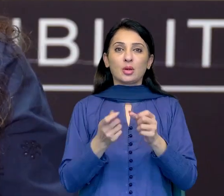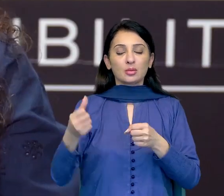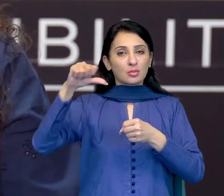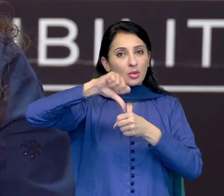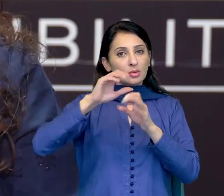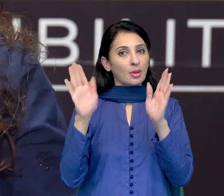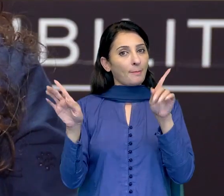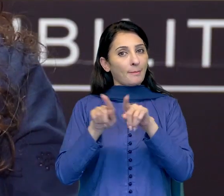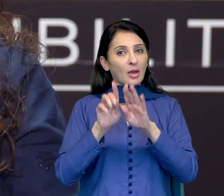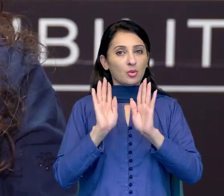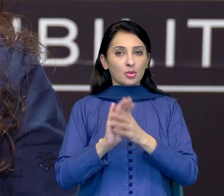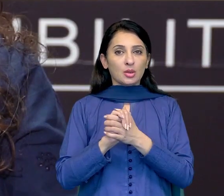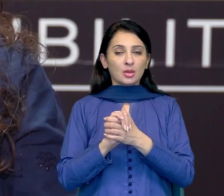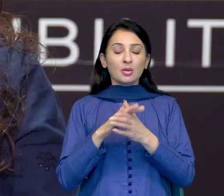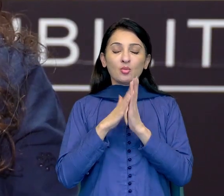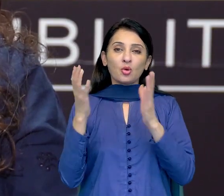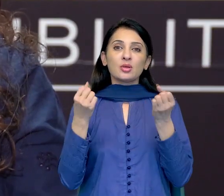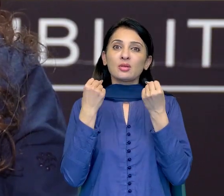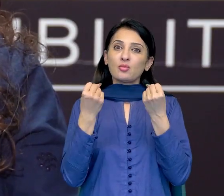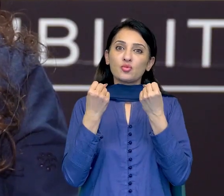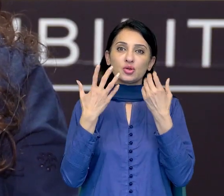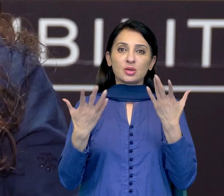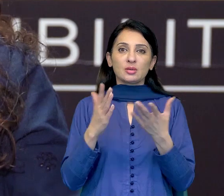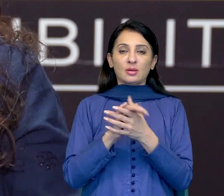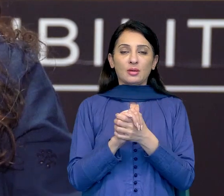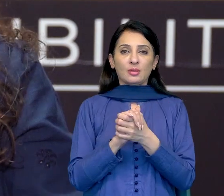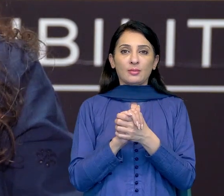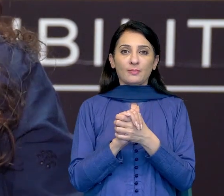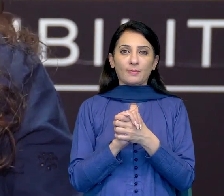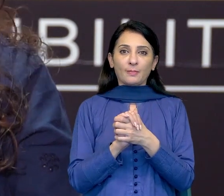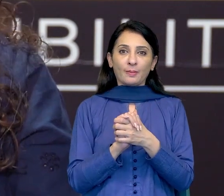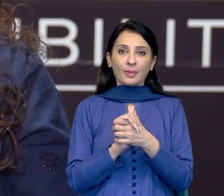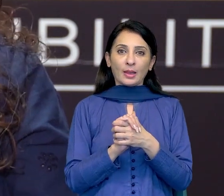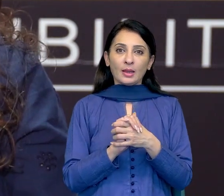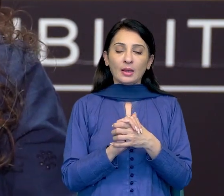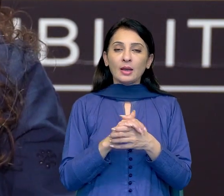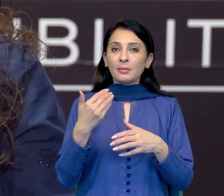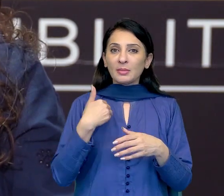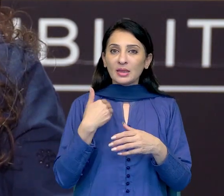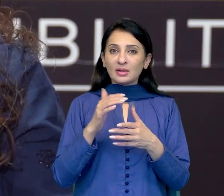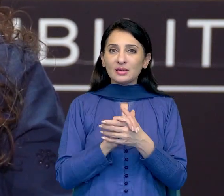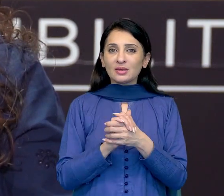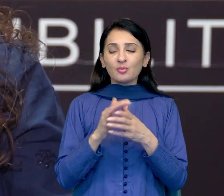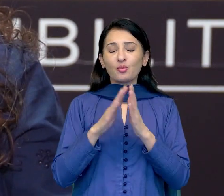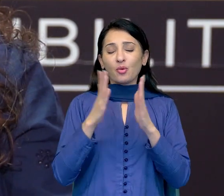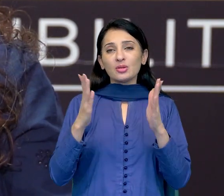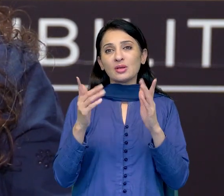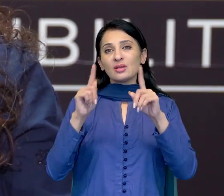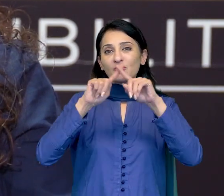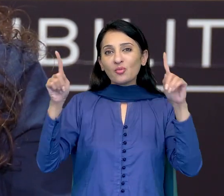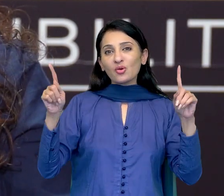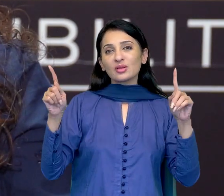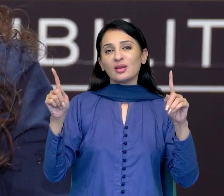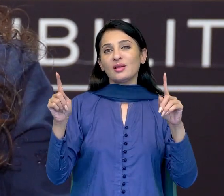happening in Nepal, and there were power cuts, no fuel. So all these hurdles were for